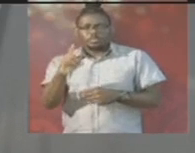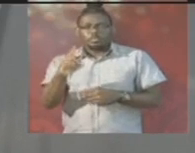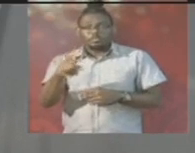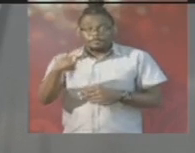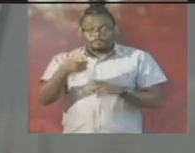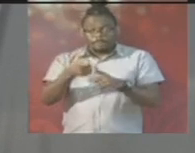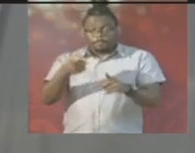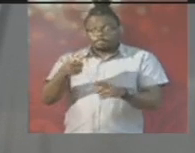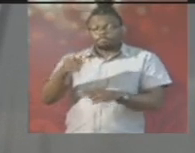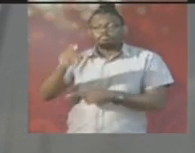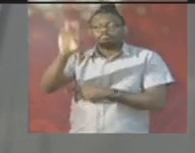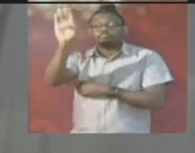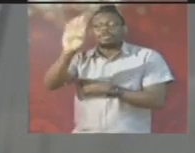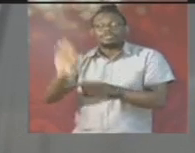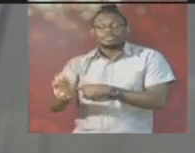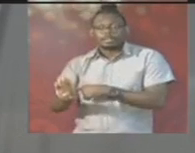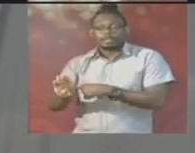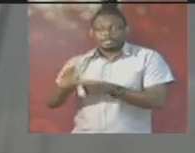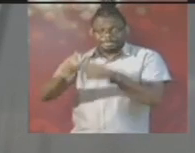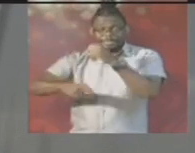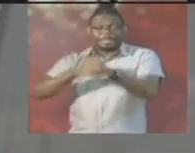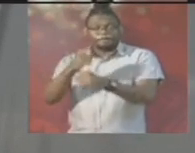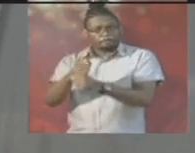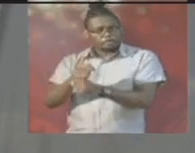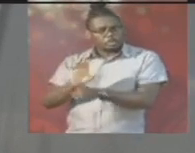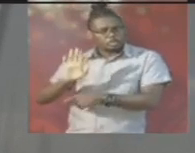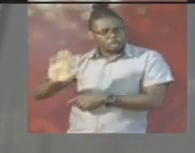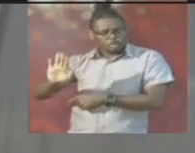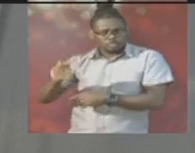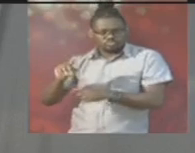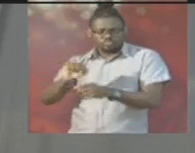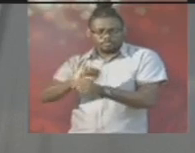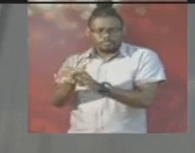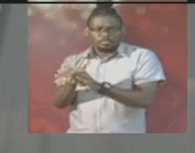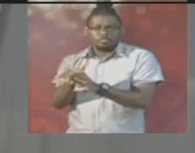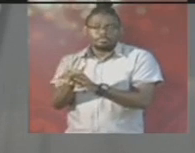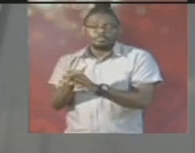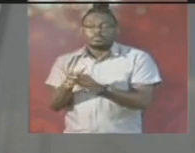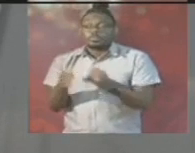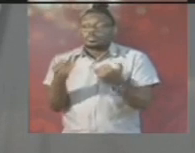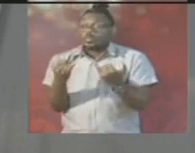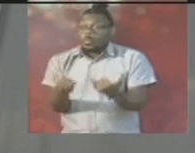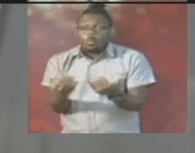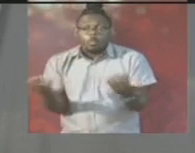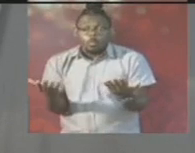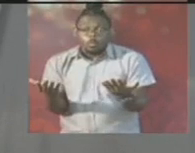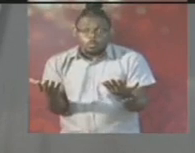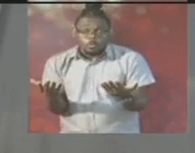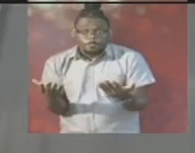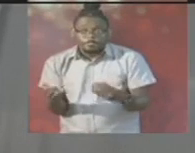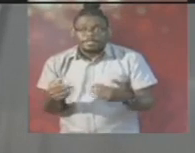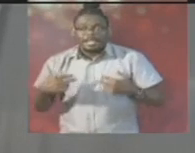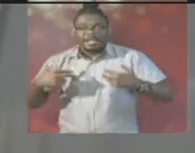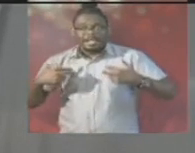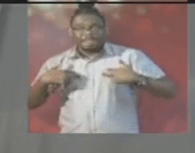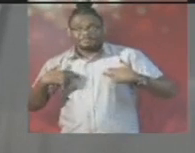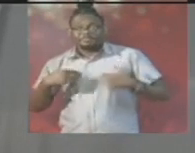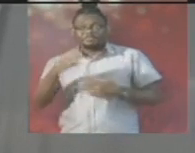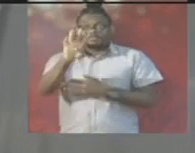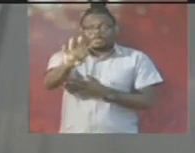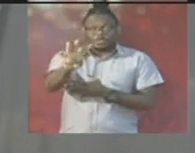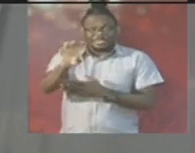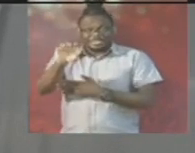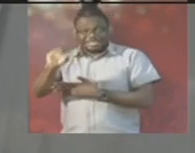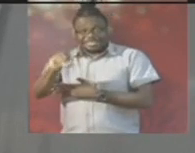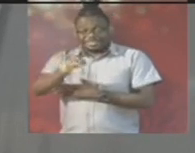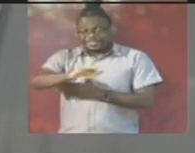to as the Brazilian variant. And that variant has now been reported in about 40 countries, in some cases associated